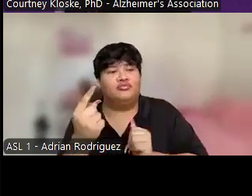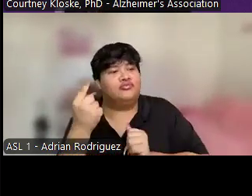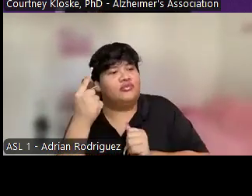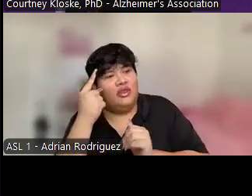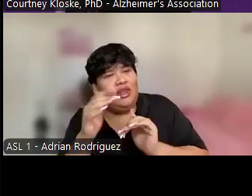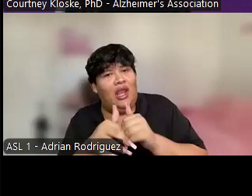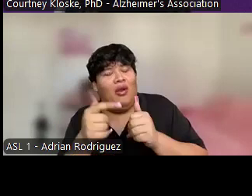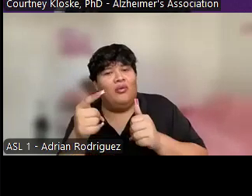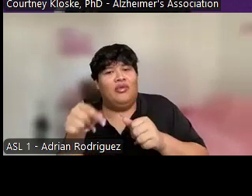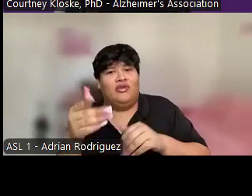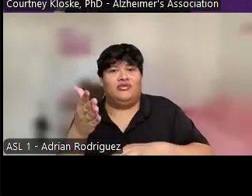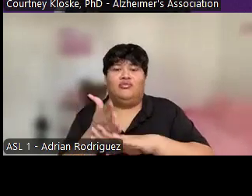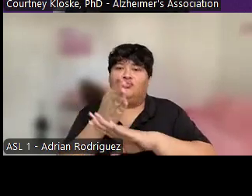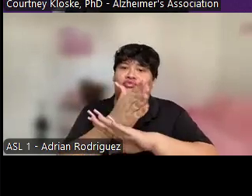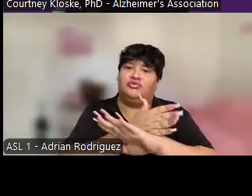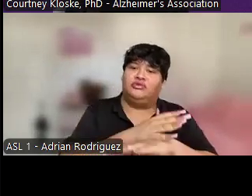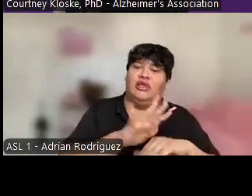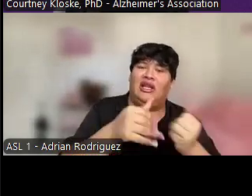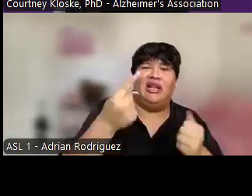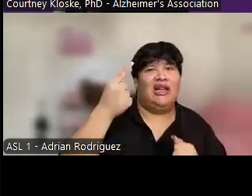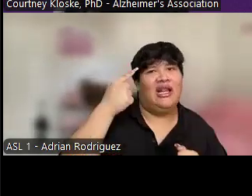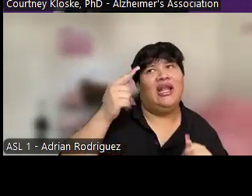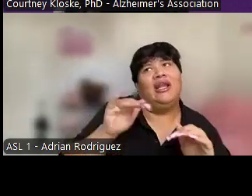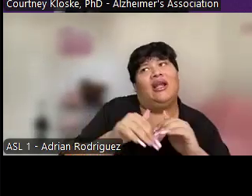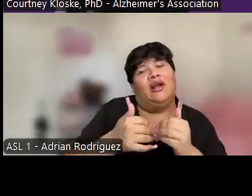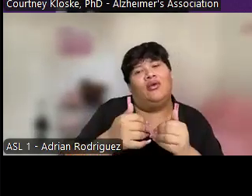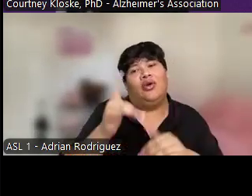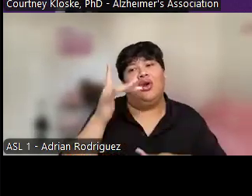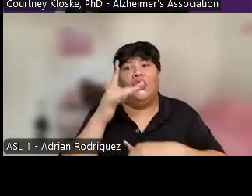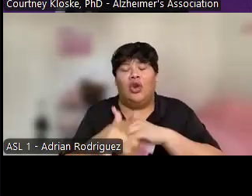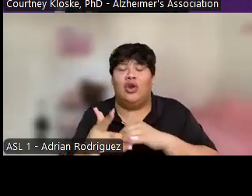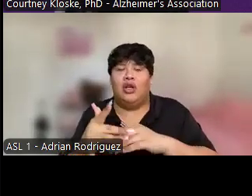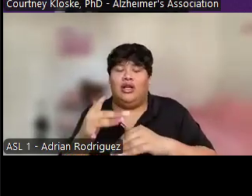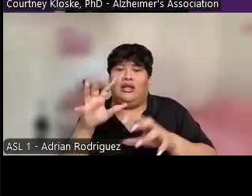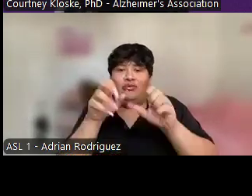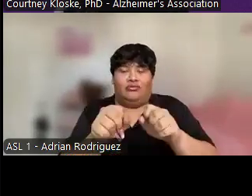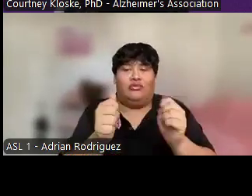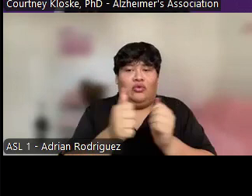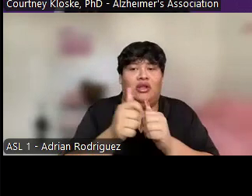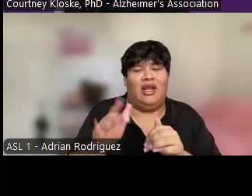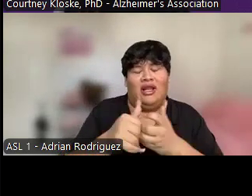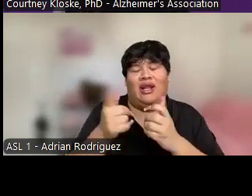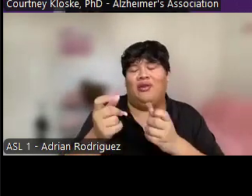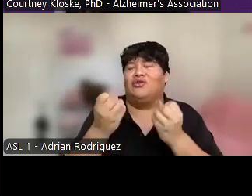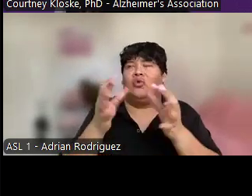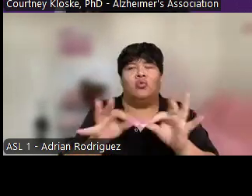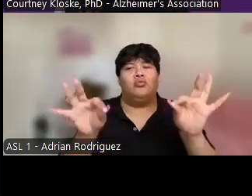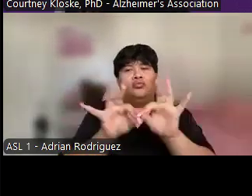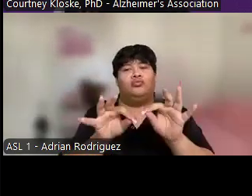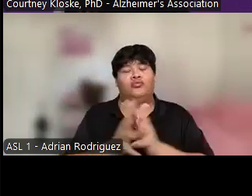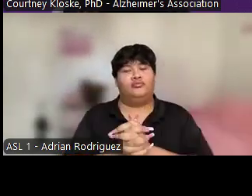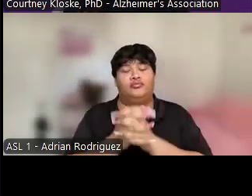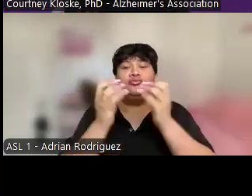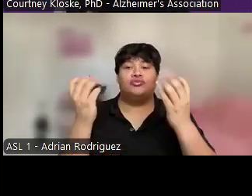diagnosis process and thinking about early detection and why that's so important. And